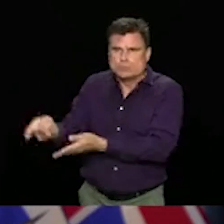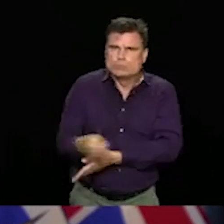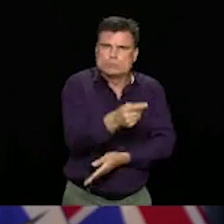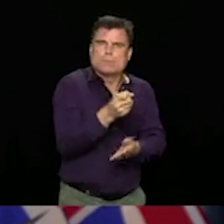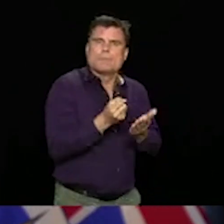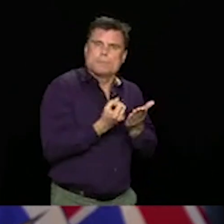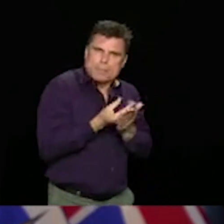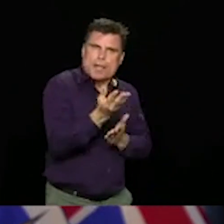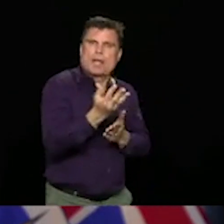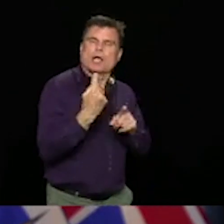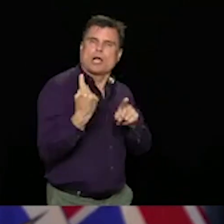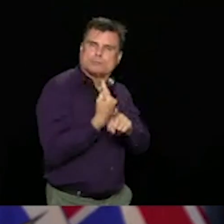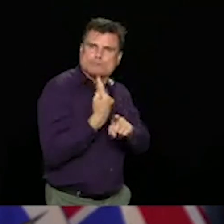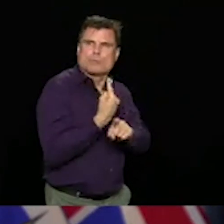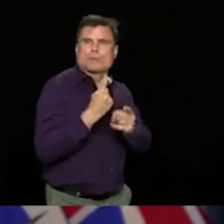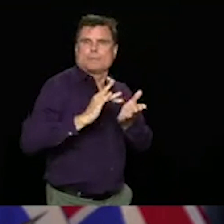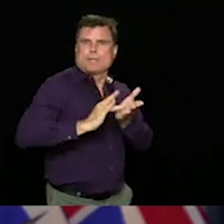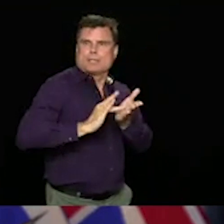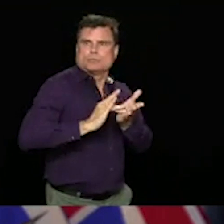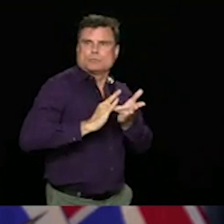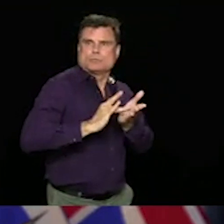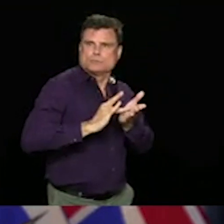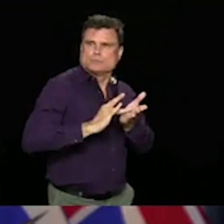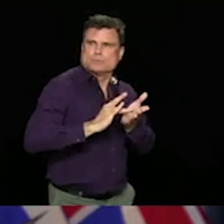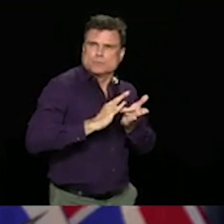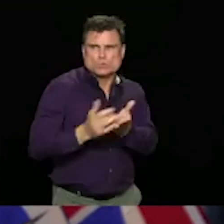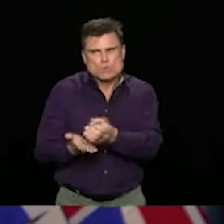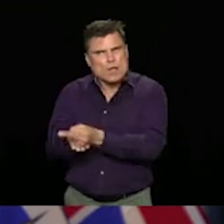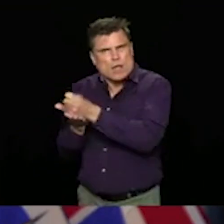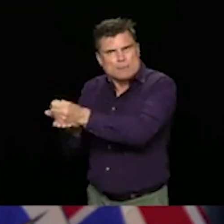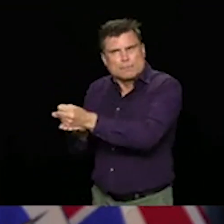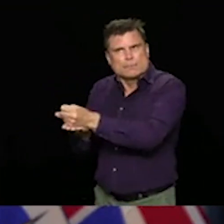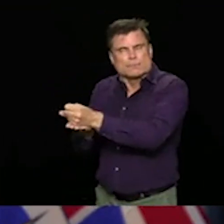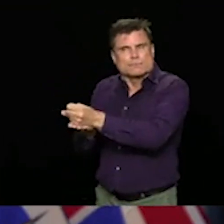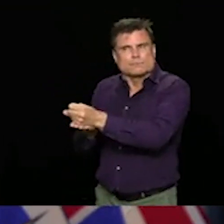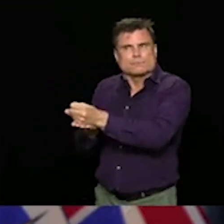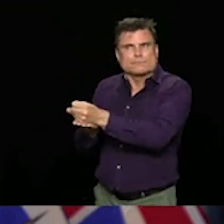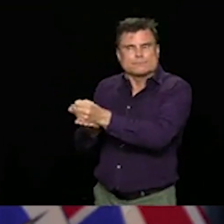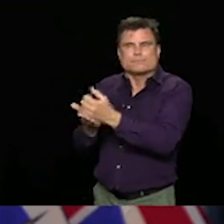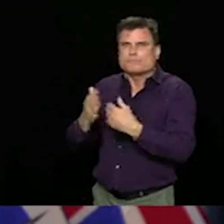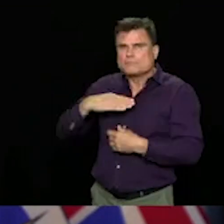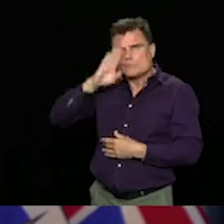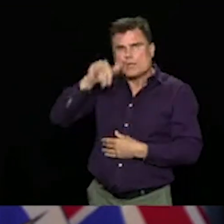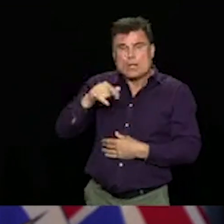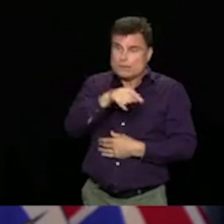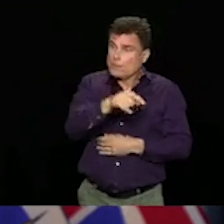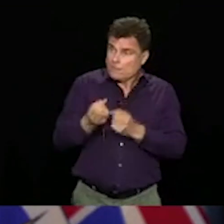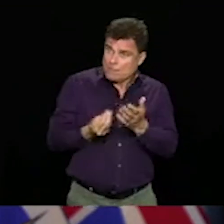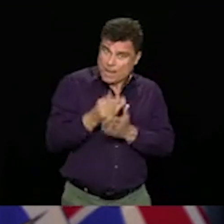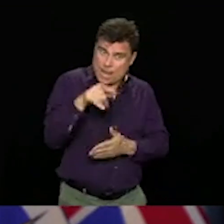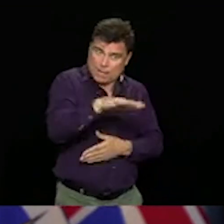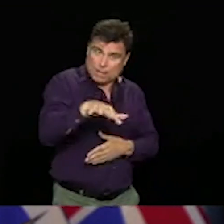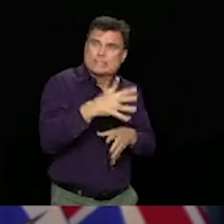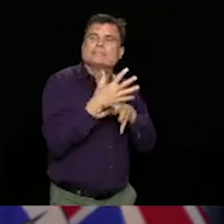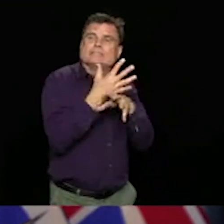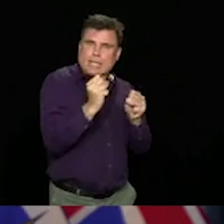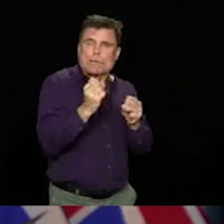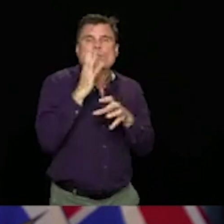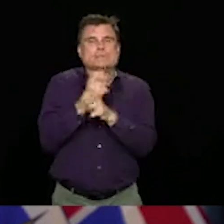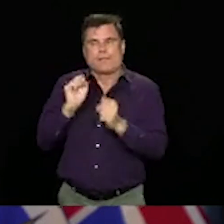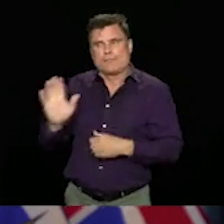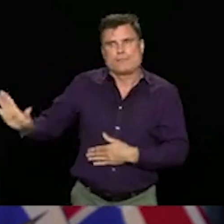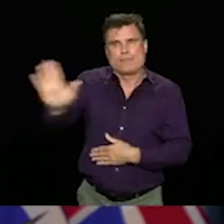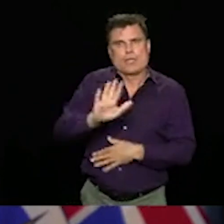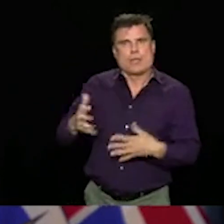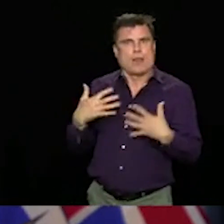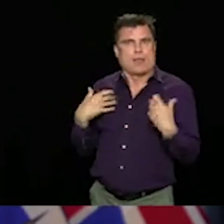We know that we've been able to increase the number of people who have been prescribed safe drugs by 150%.